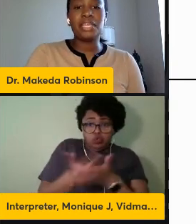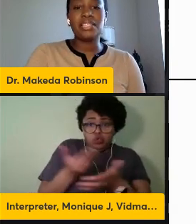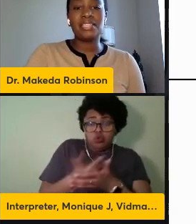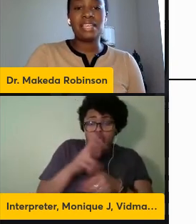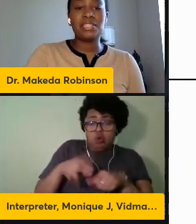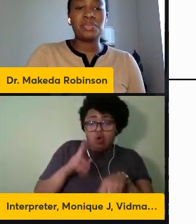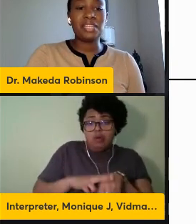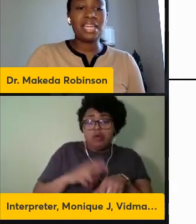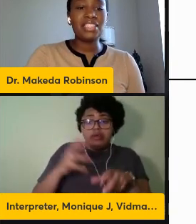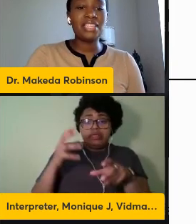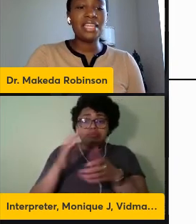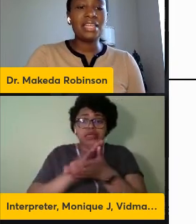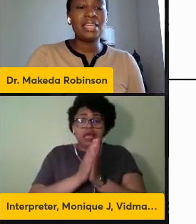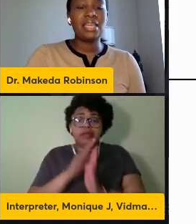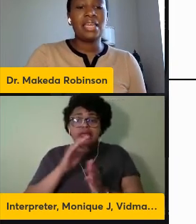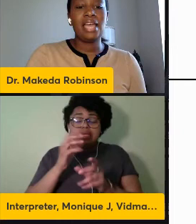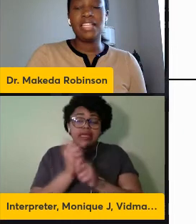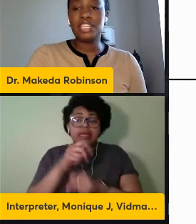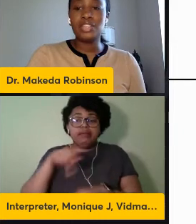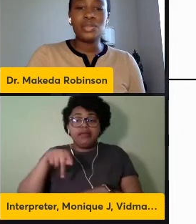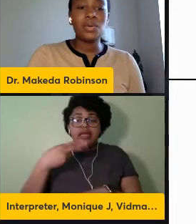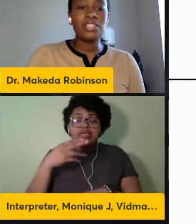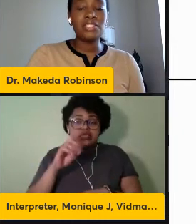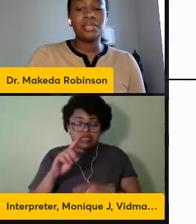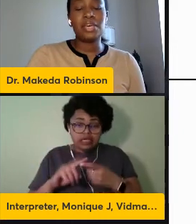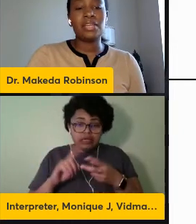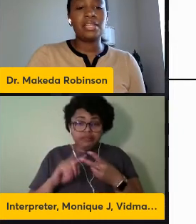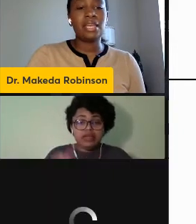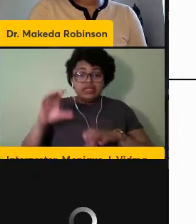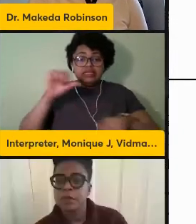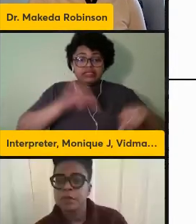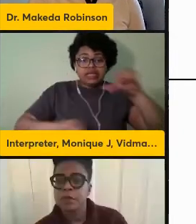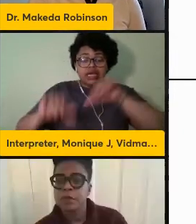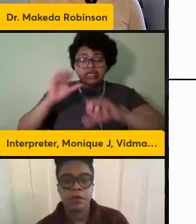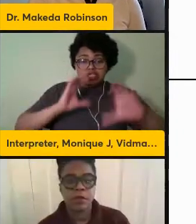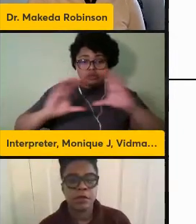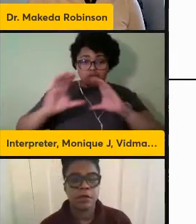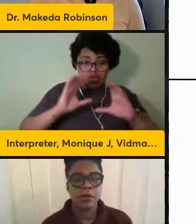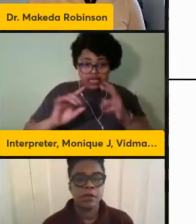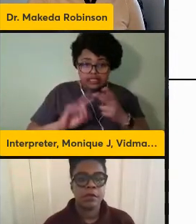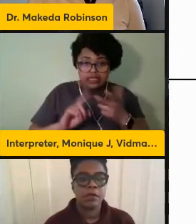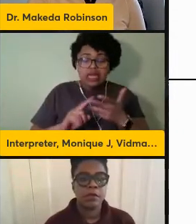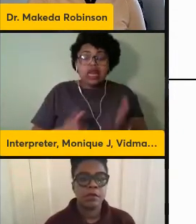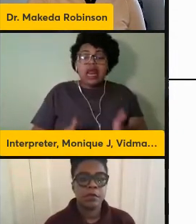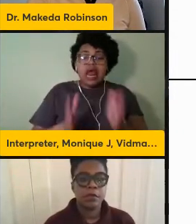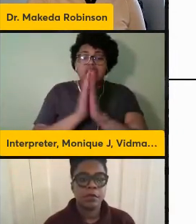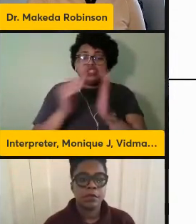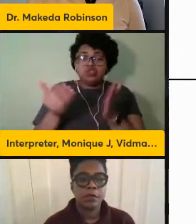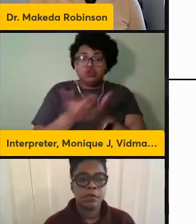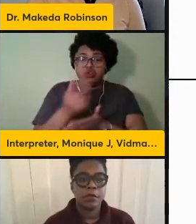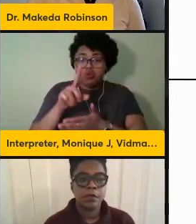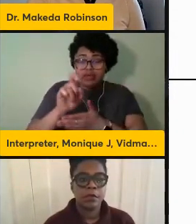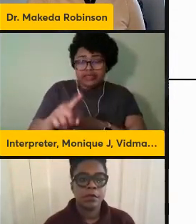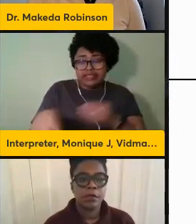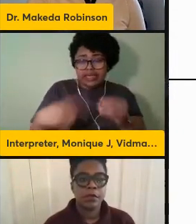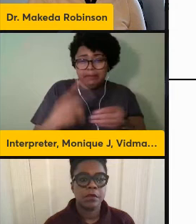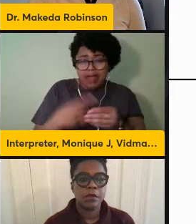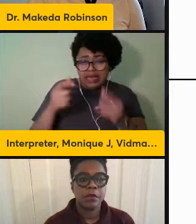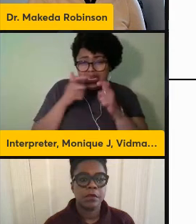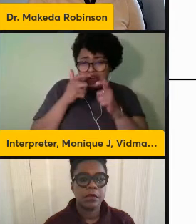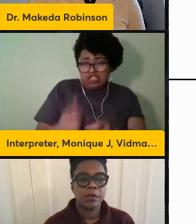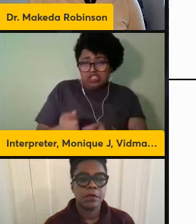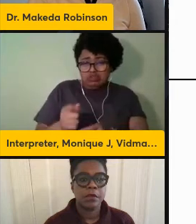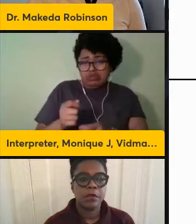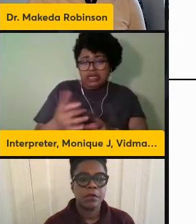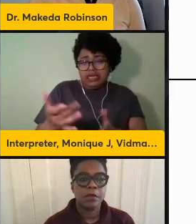of entry into science communication, asking new questions about an interesting pathogen. And then I hope that my